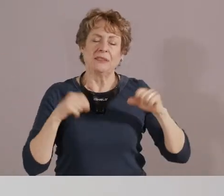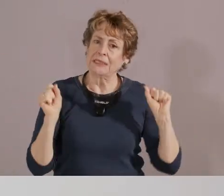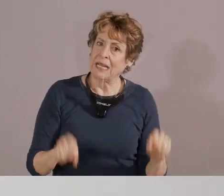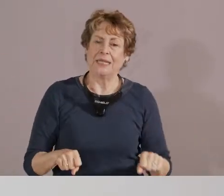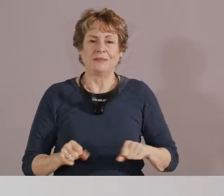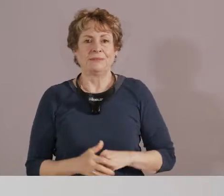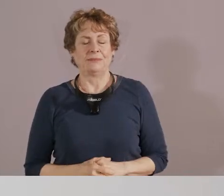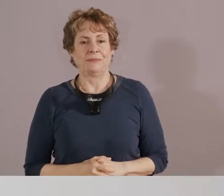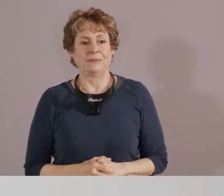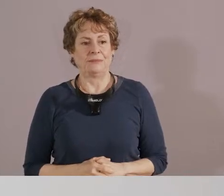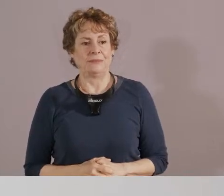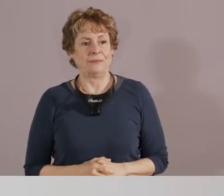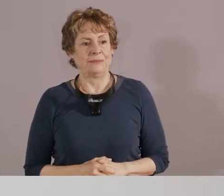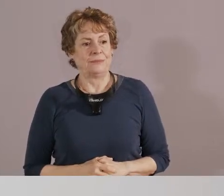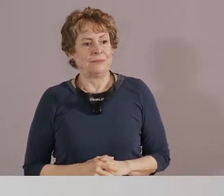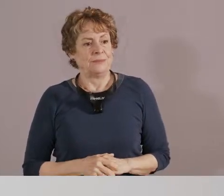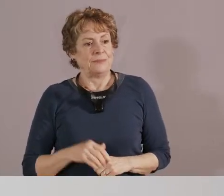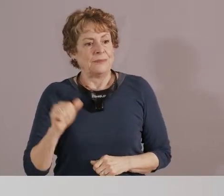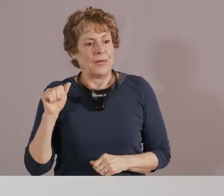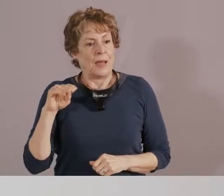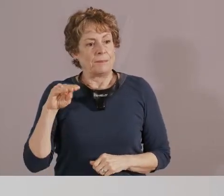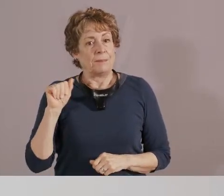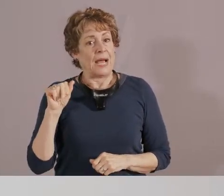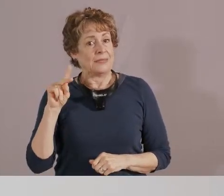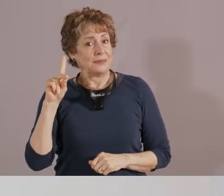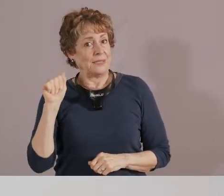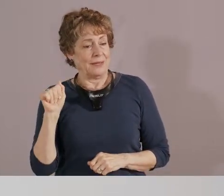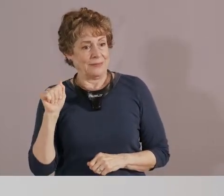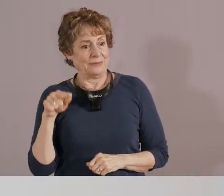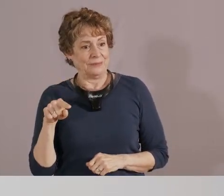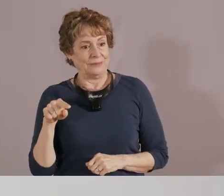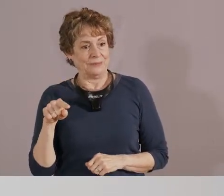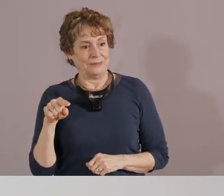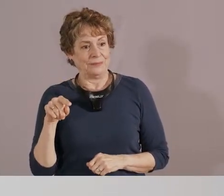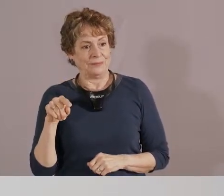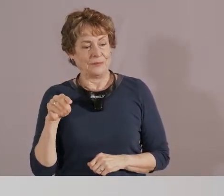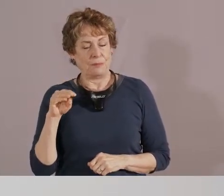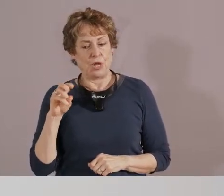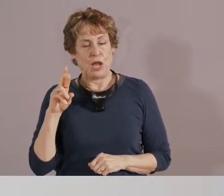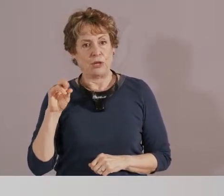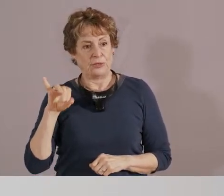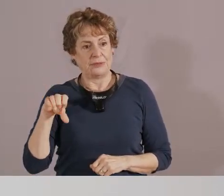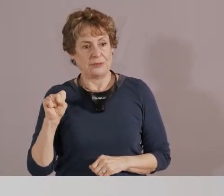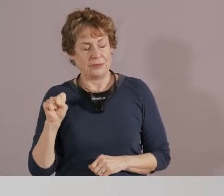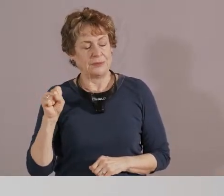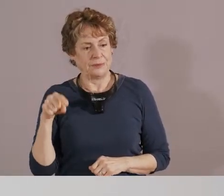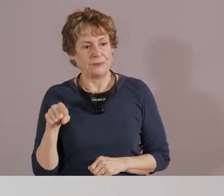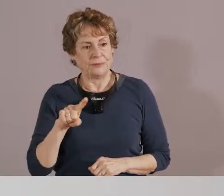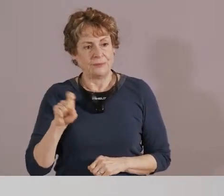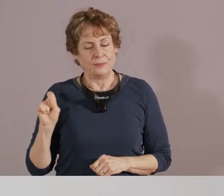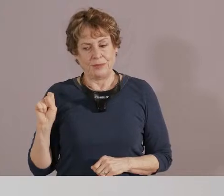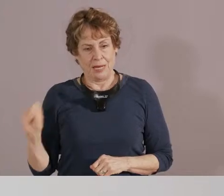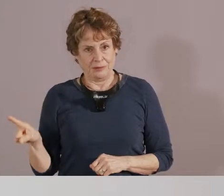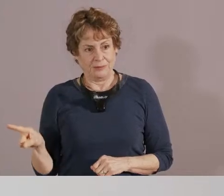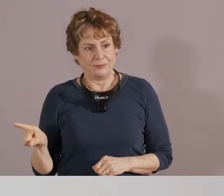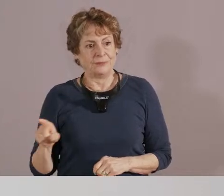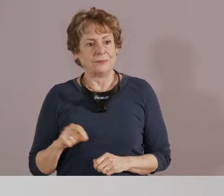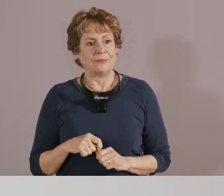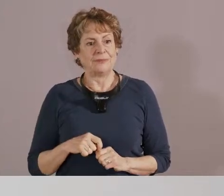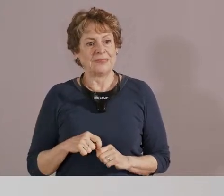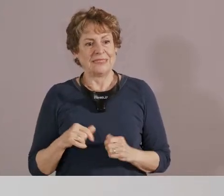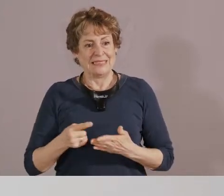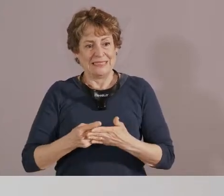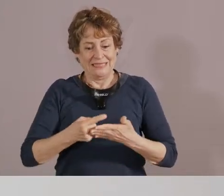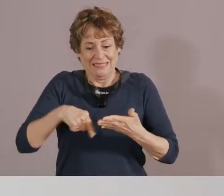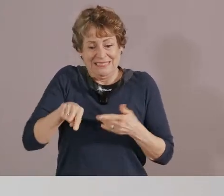Hi, yes. Hi. I'd like to ask a question about the fact that this Tuesday is 1 year since we've had our first